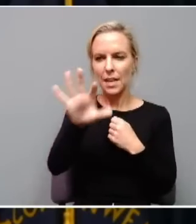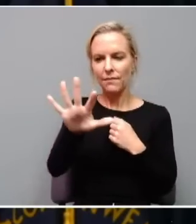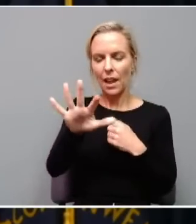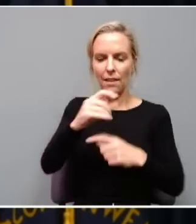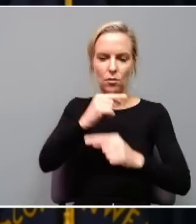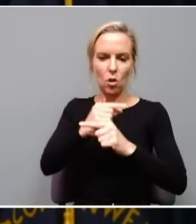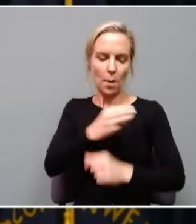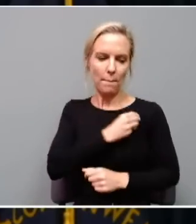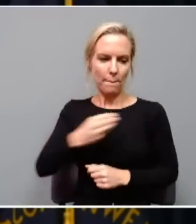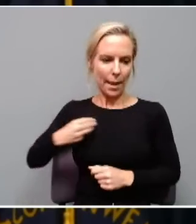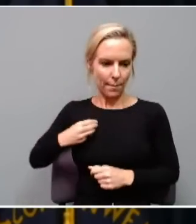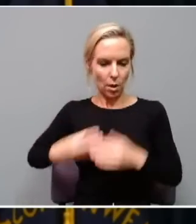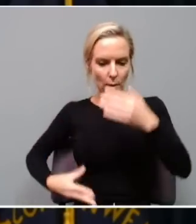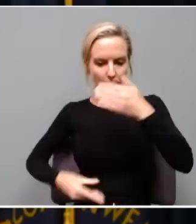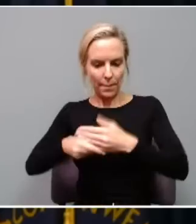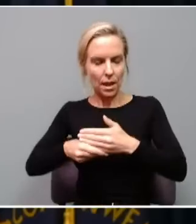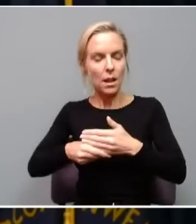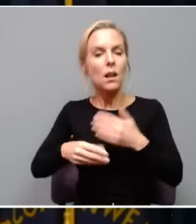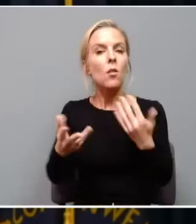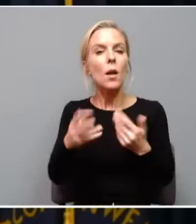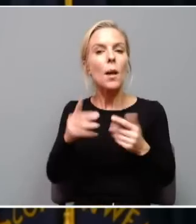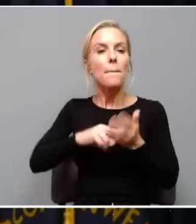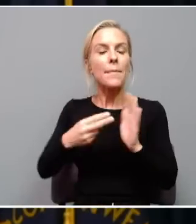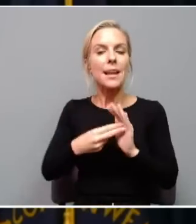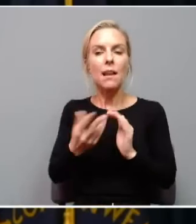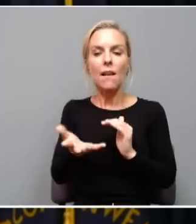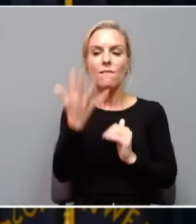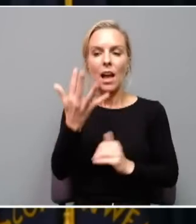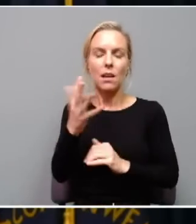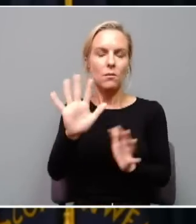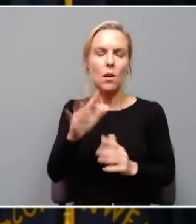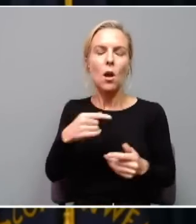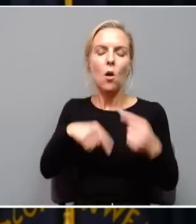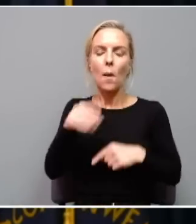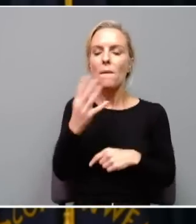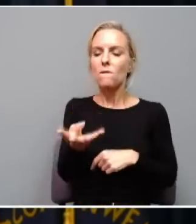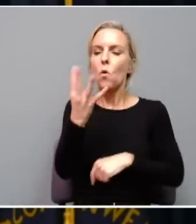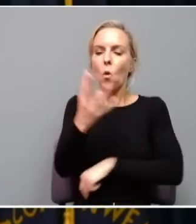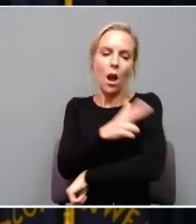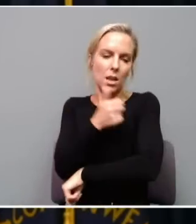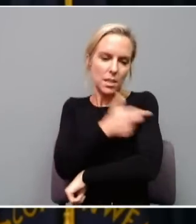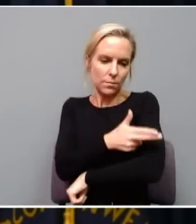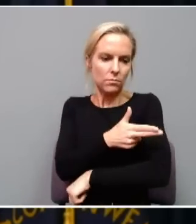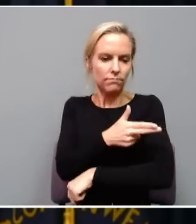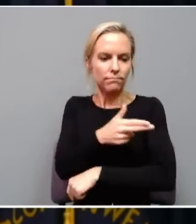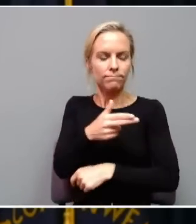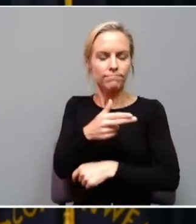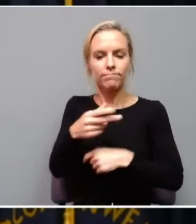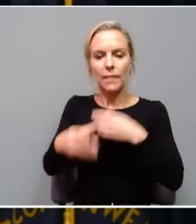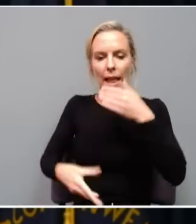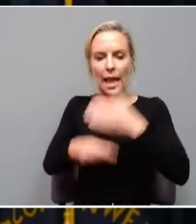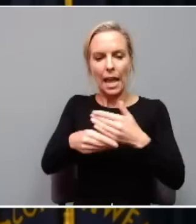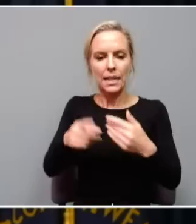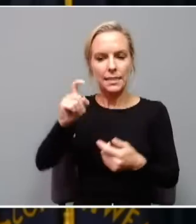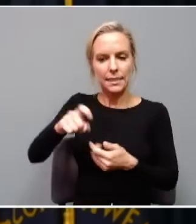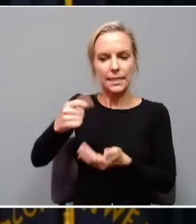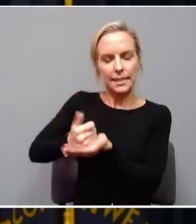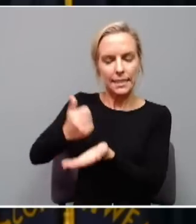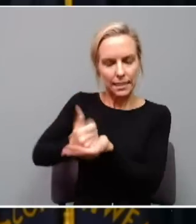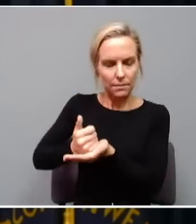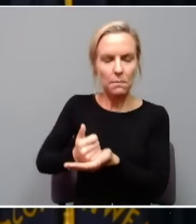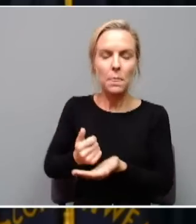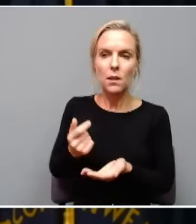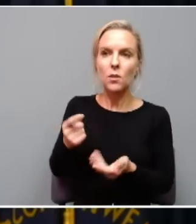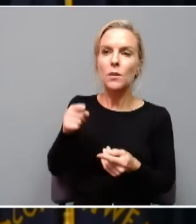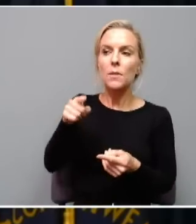another 5 hospitals that we have added, or 4 hospitals that we've added for assistance. We continue to hear from our